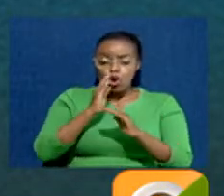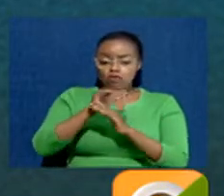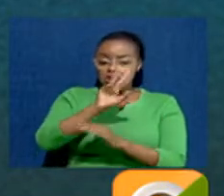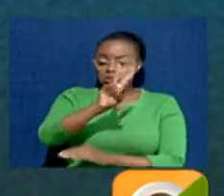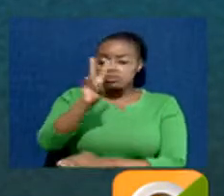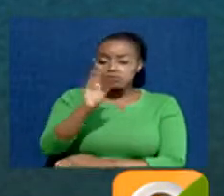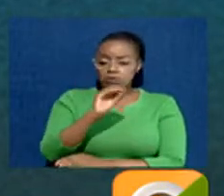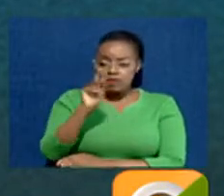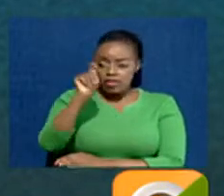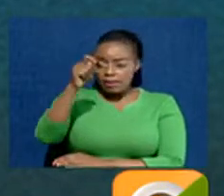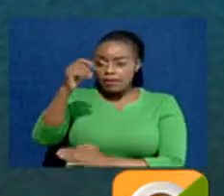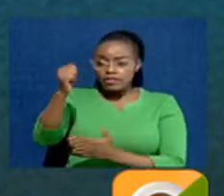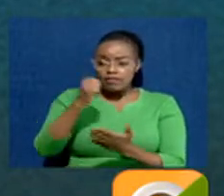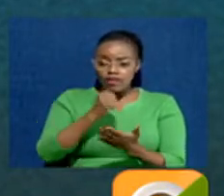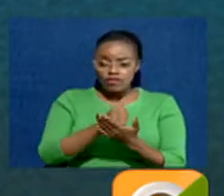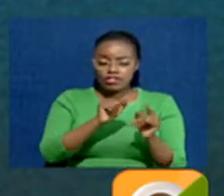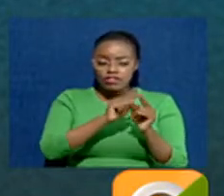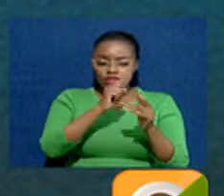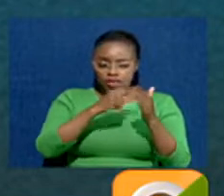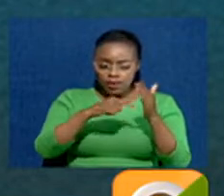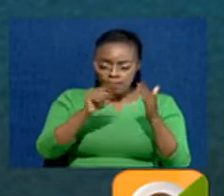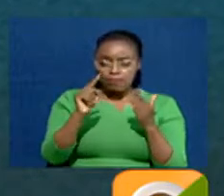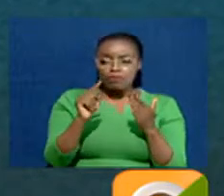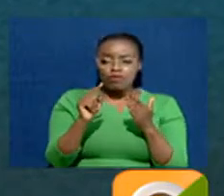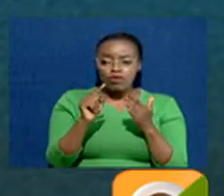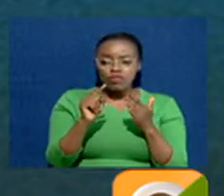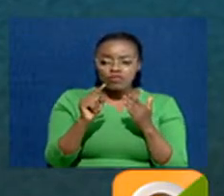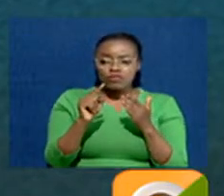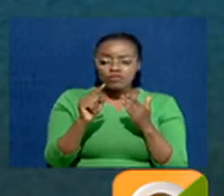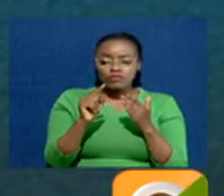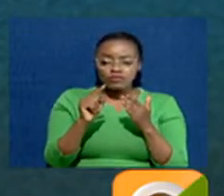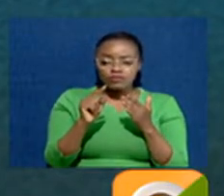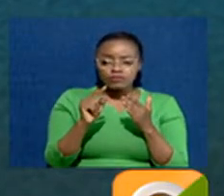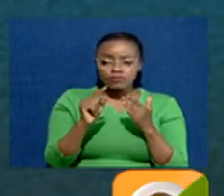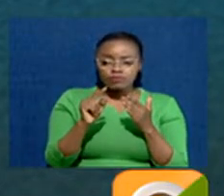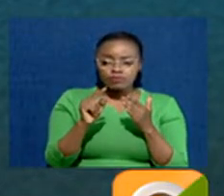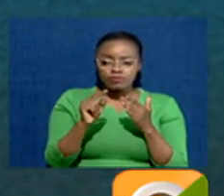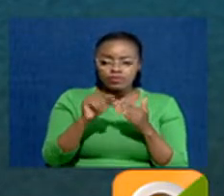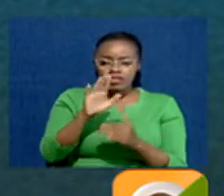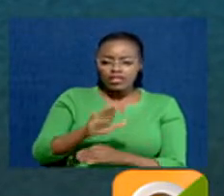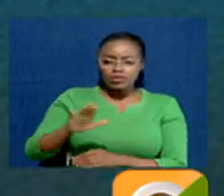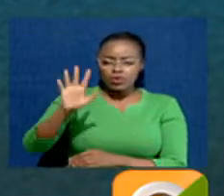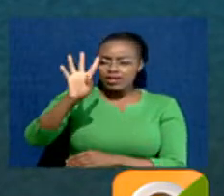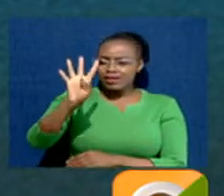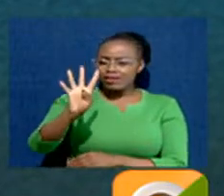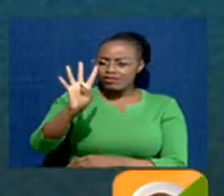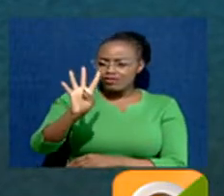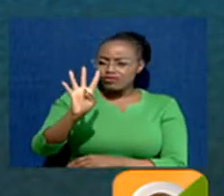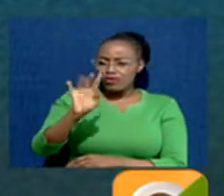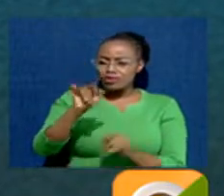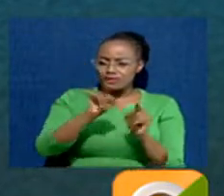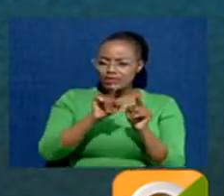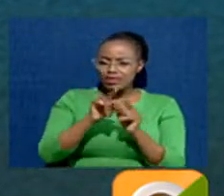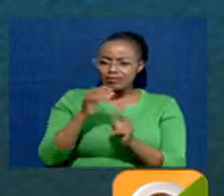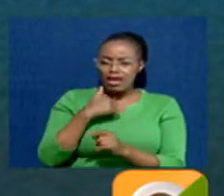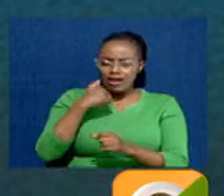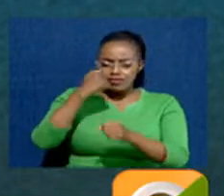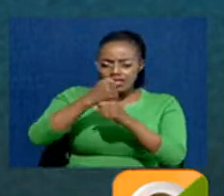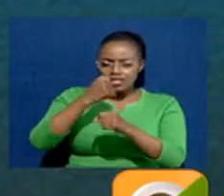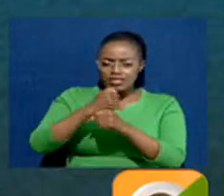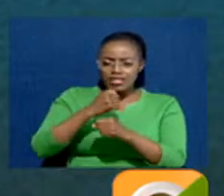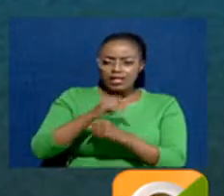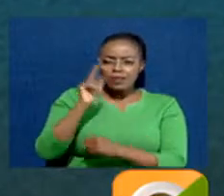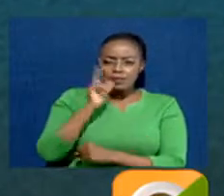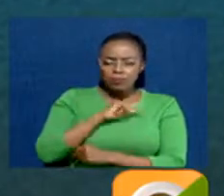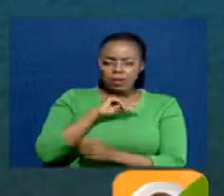shall nominate and appoint them with the approval of the National Assembly. And swearing in the four, as Gituka's told us, was done on that day,